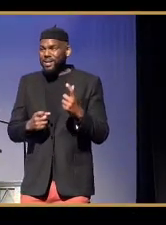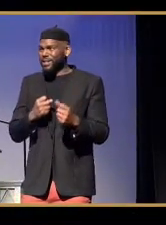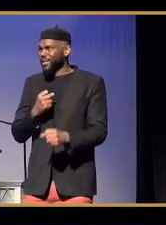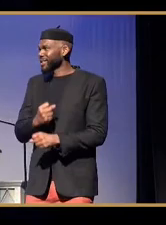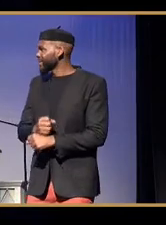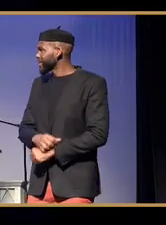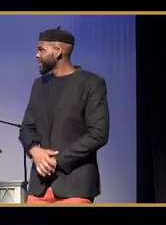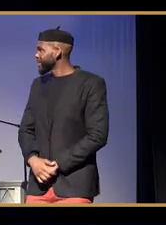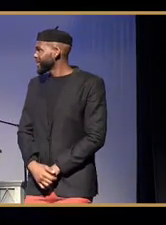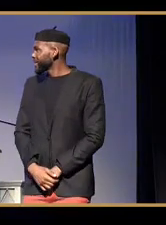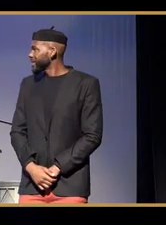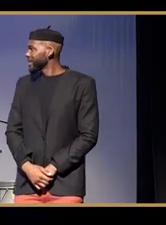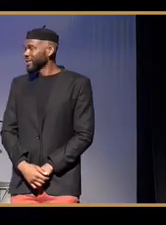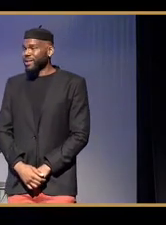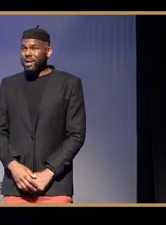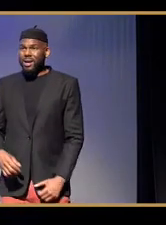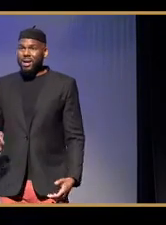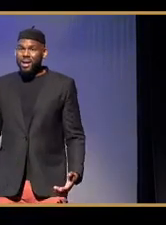then